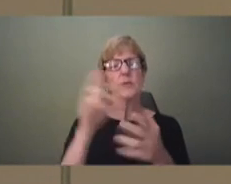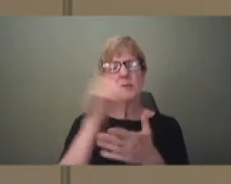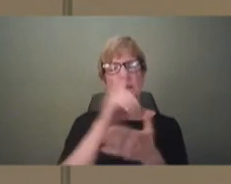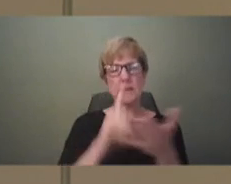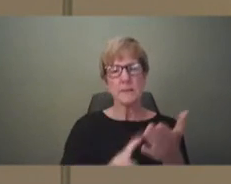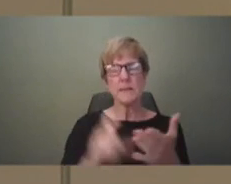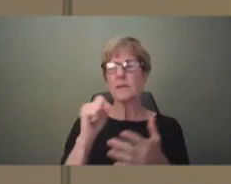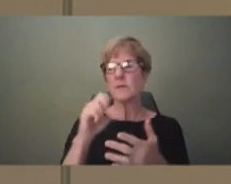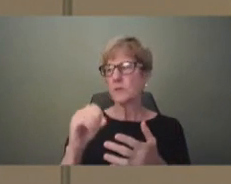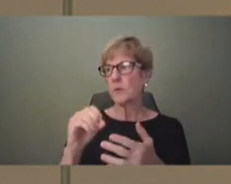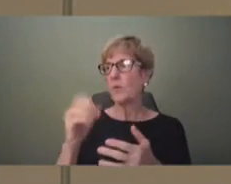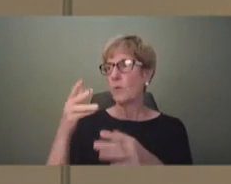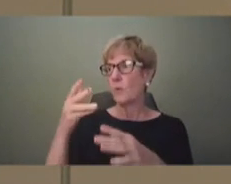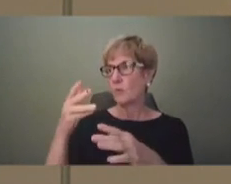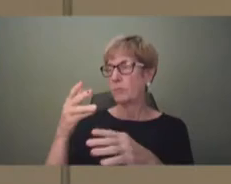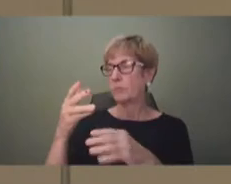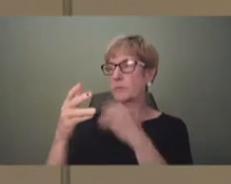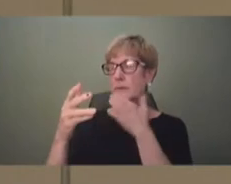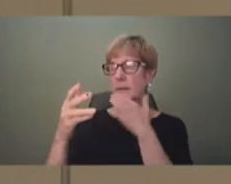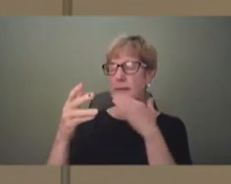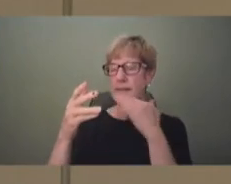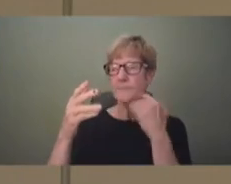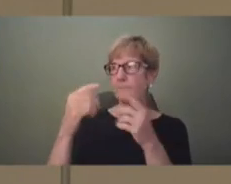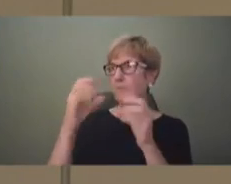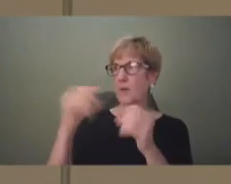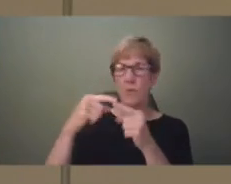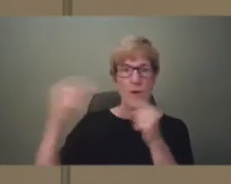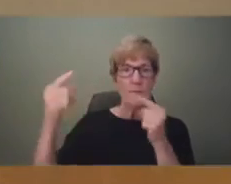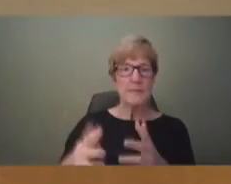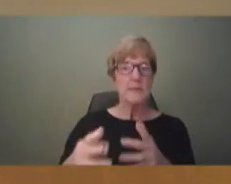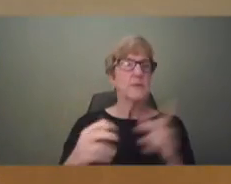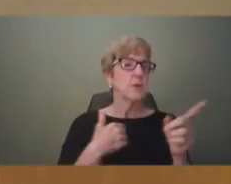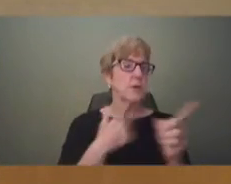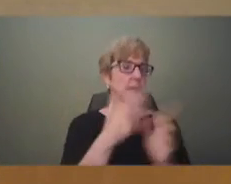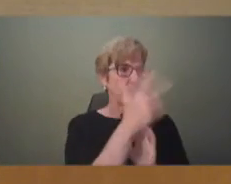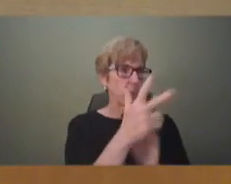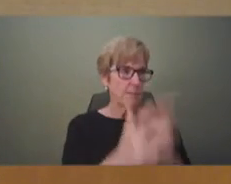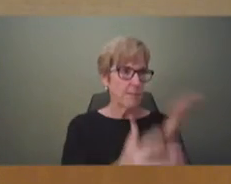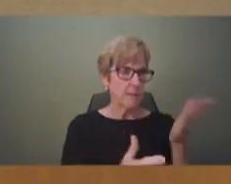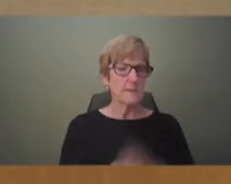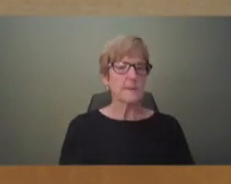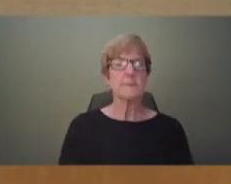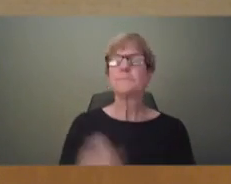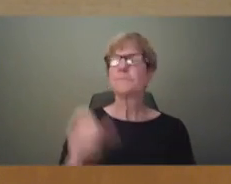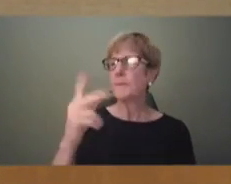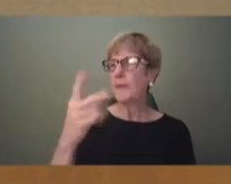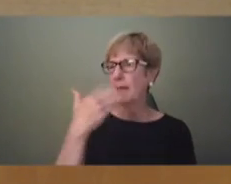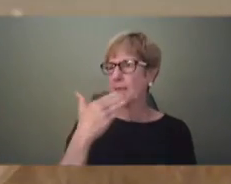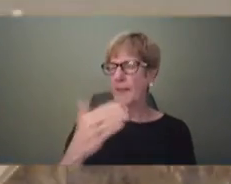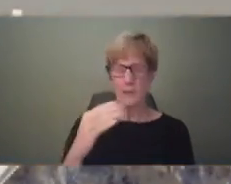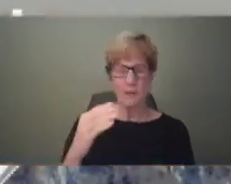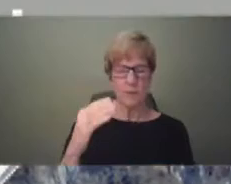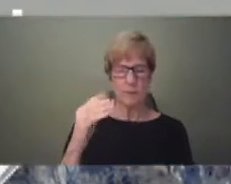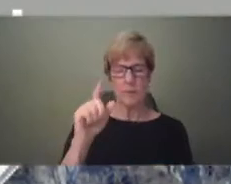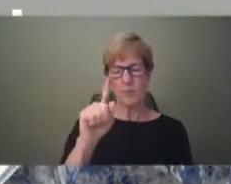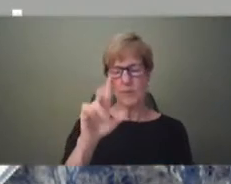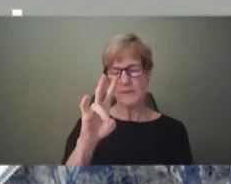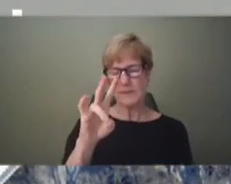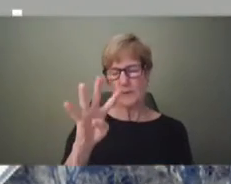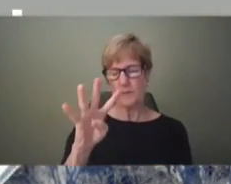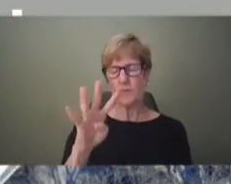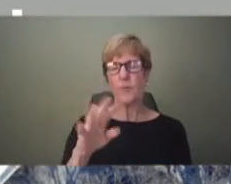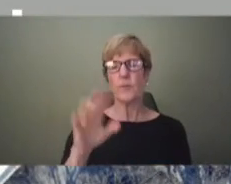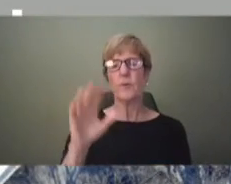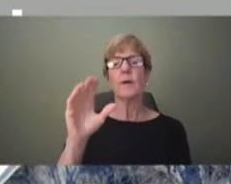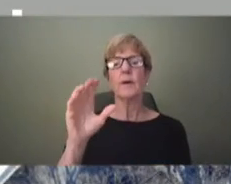staff's presentation Mr Lynch and Mr Pearson you'll have three minutes minutes all right thank you 2022 174 is in uh at